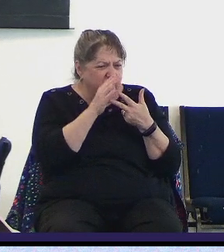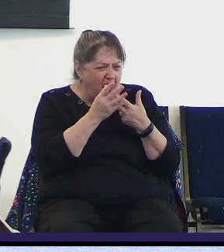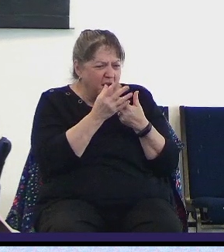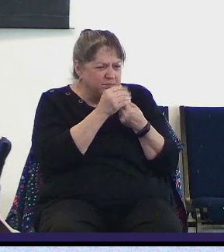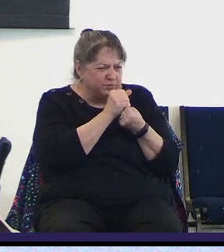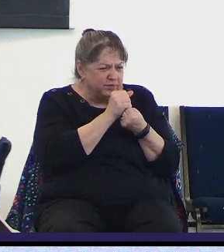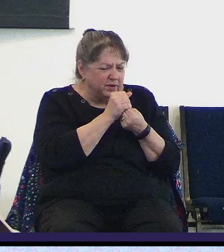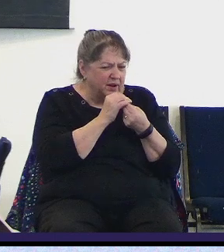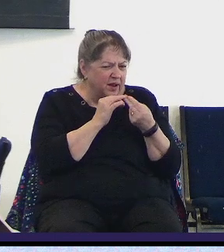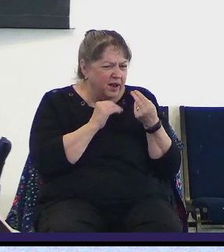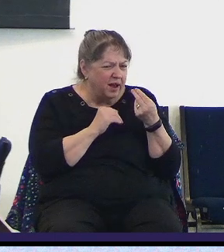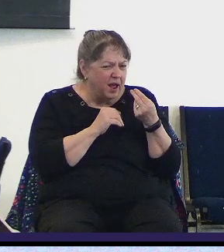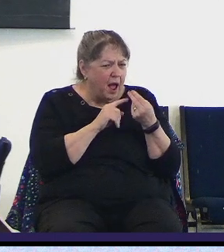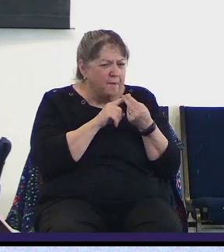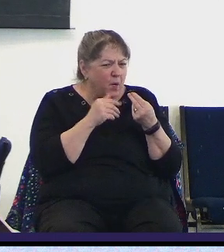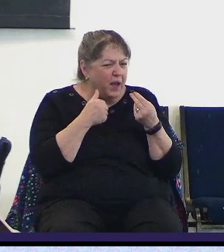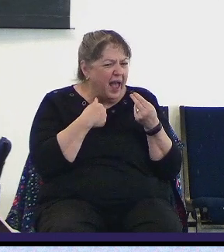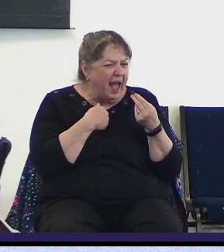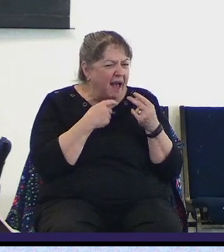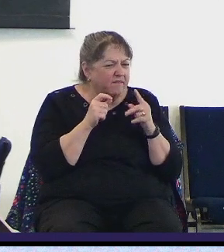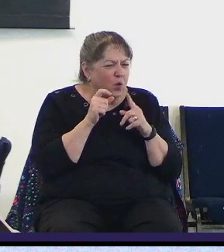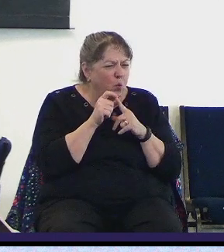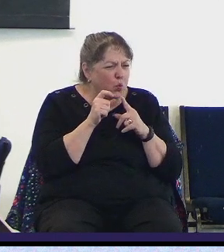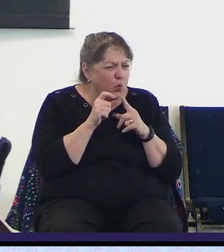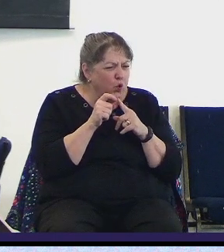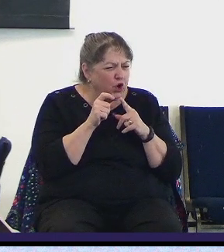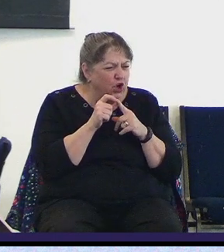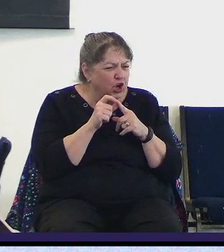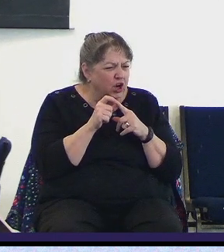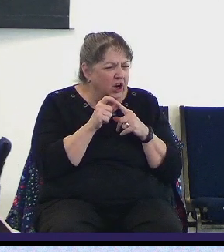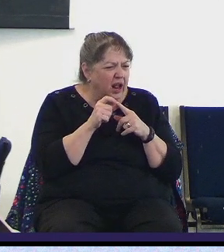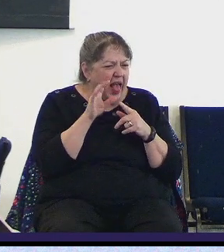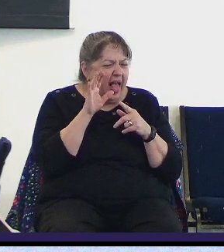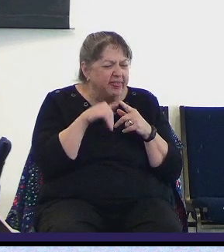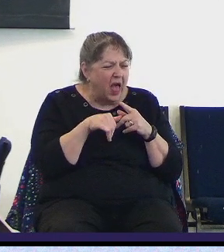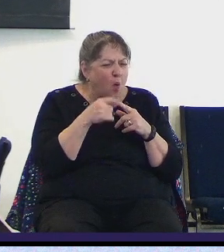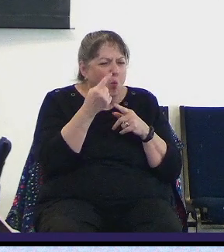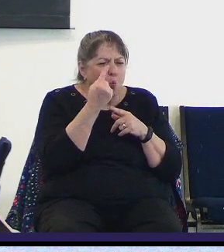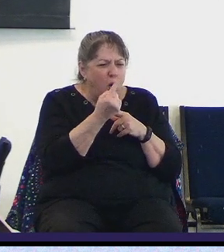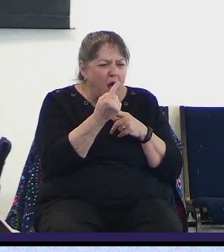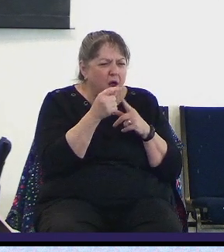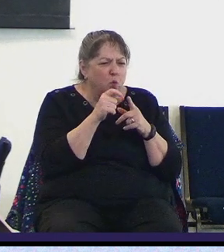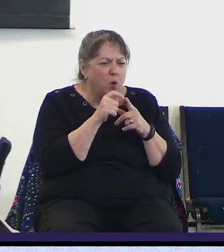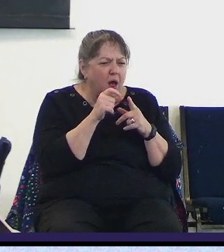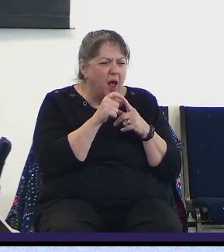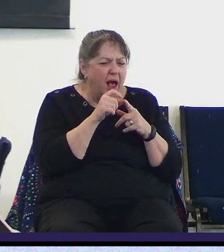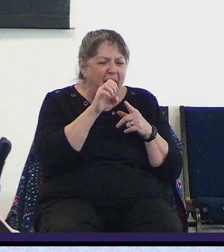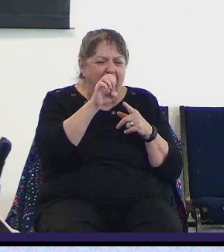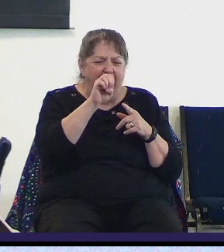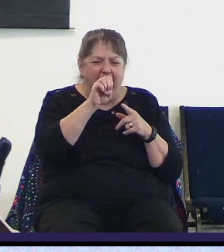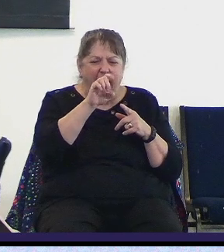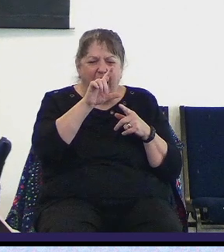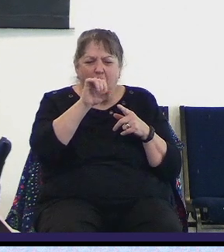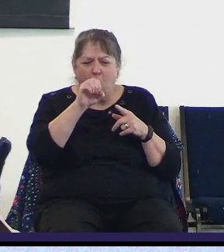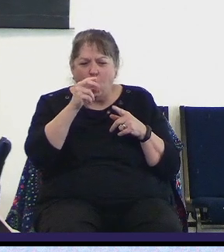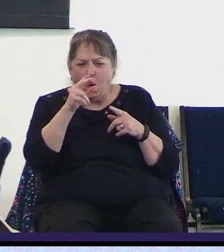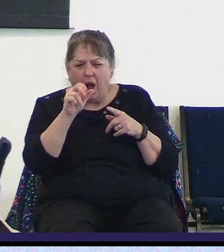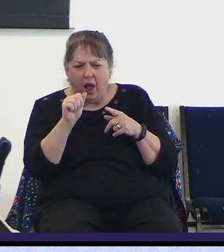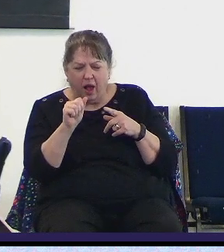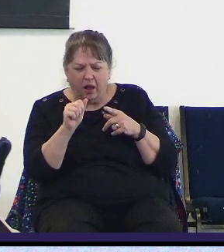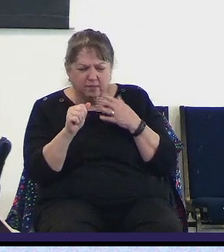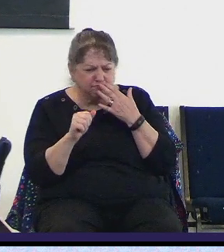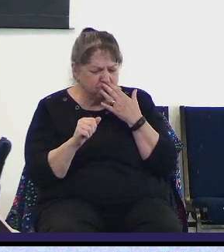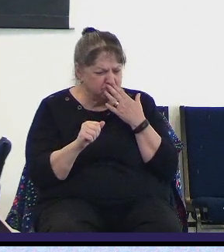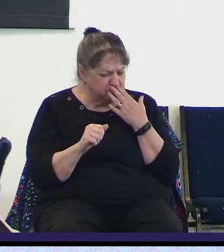argument. But there is a word, singular, for the word God, and it's Eloah. Why would the